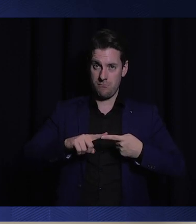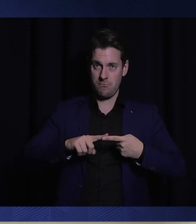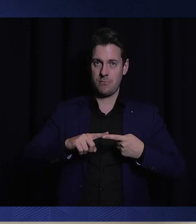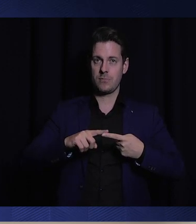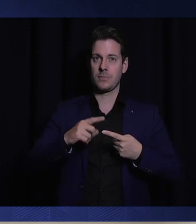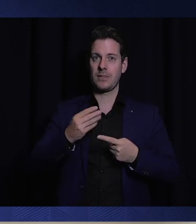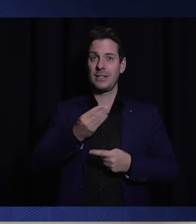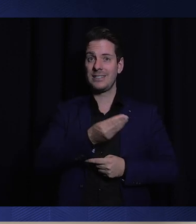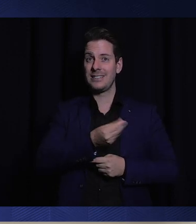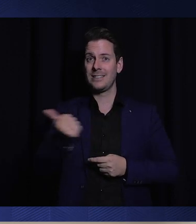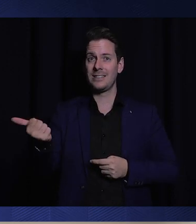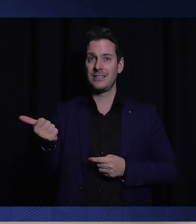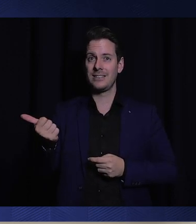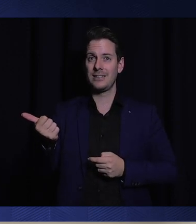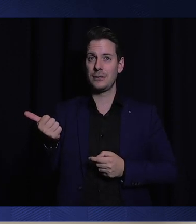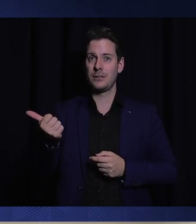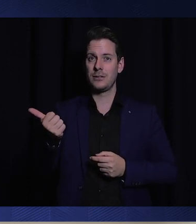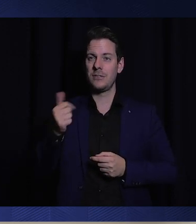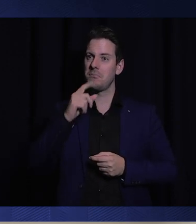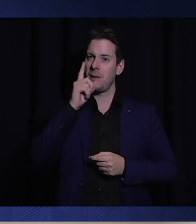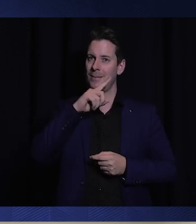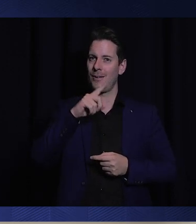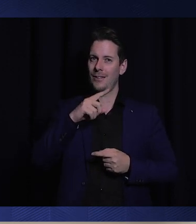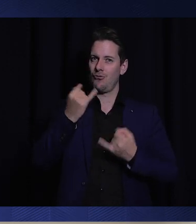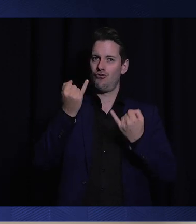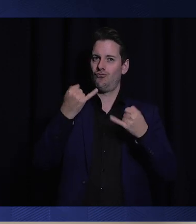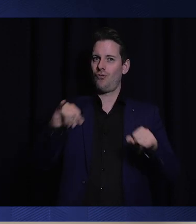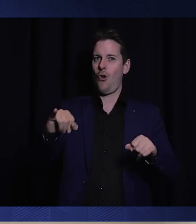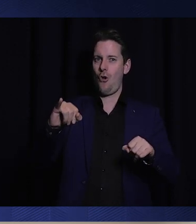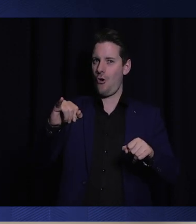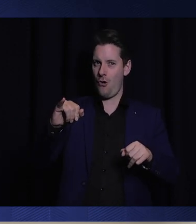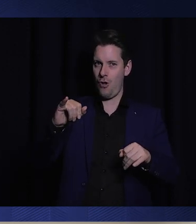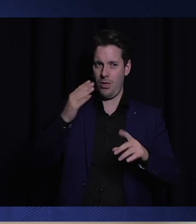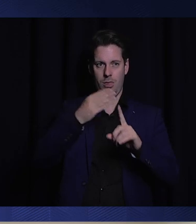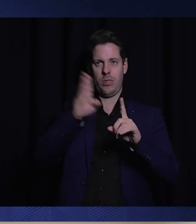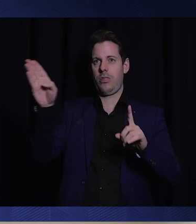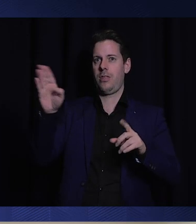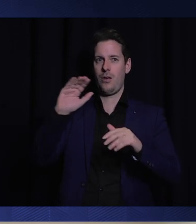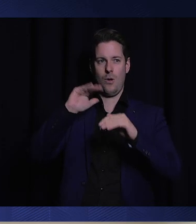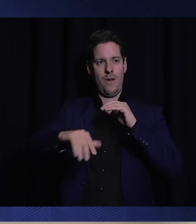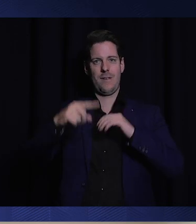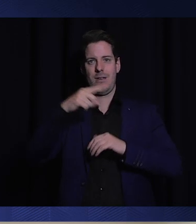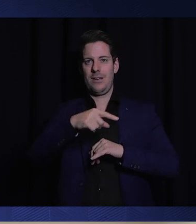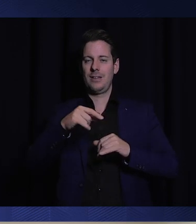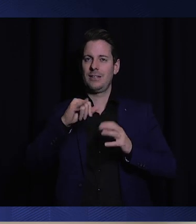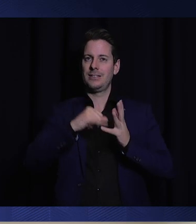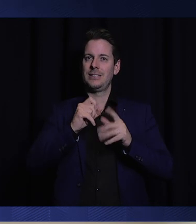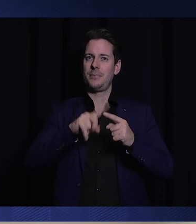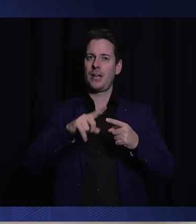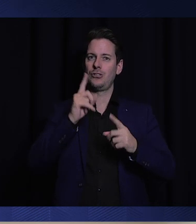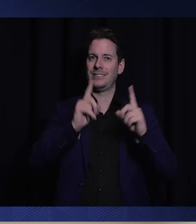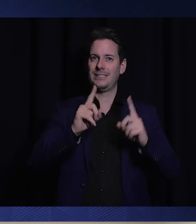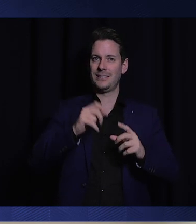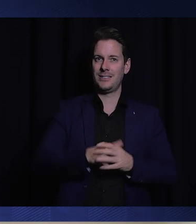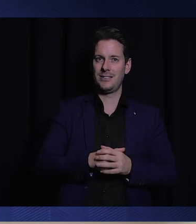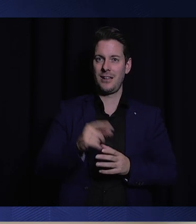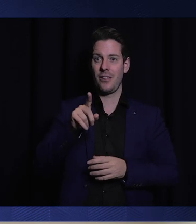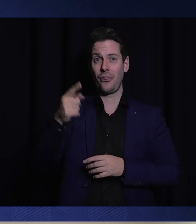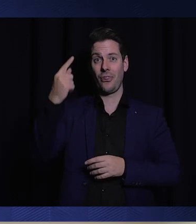Interdisciplinary collaboration across planning, ecological sciences, engineering sciences, urban design and